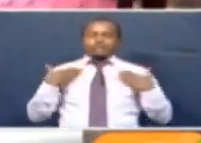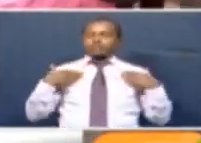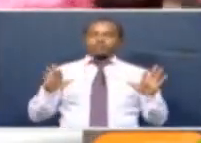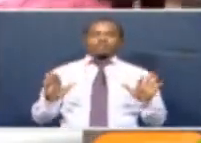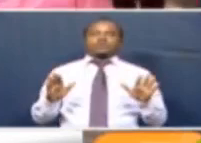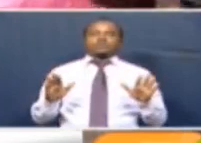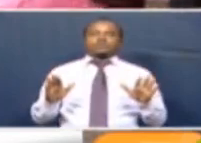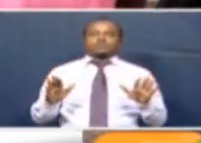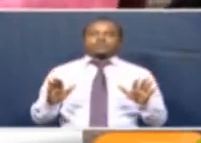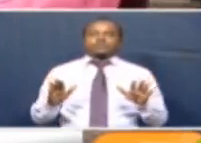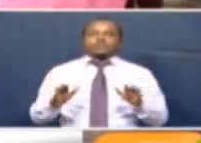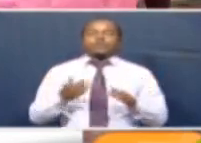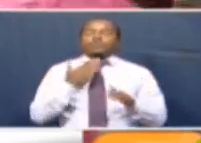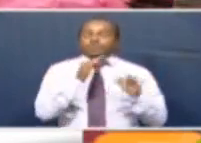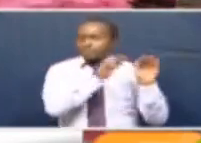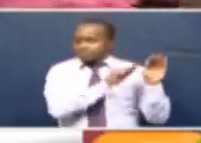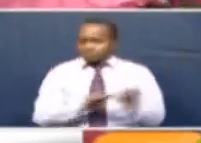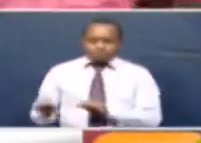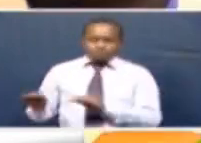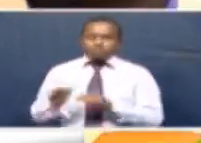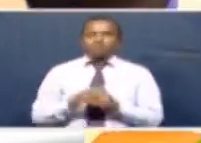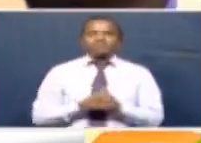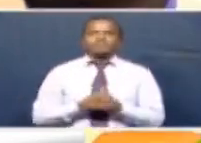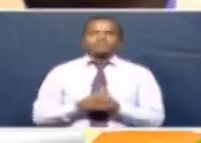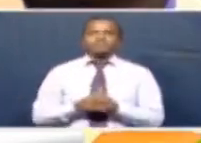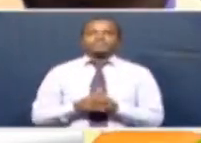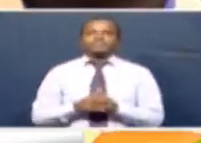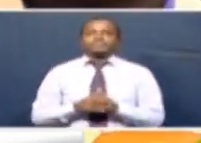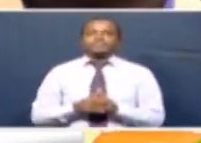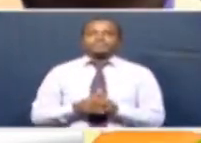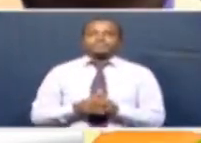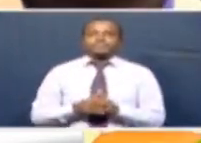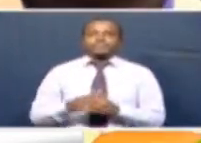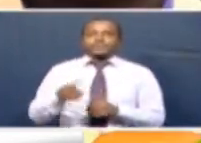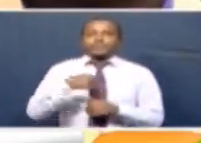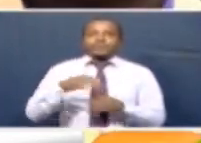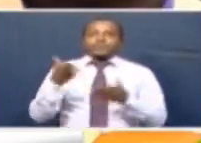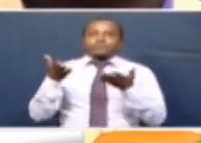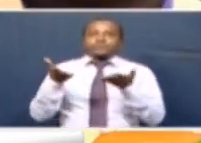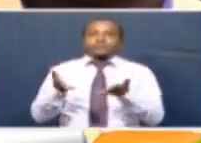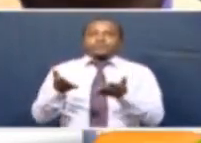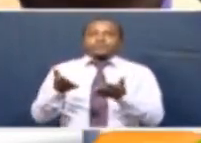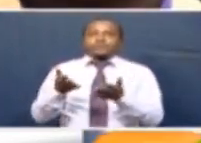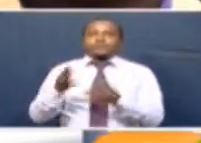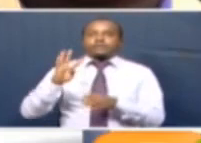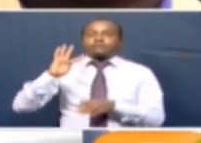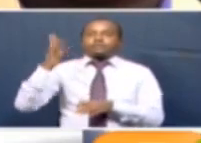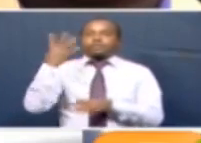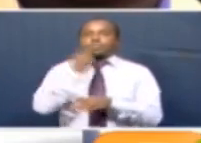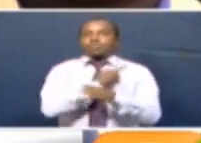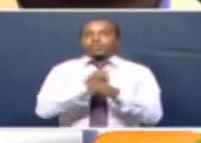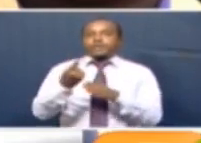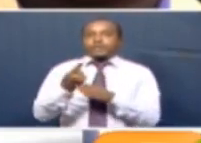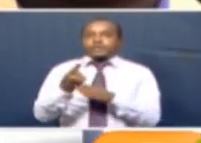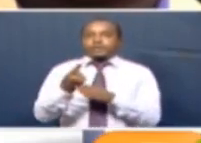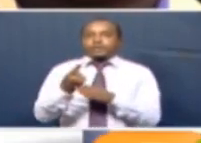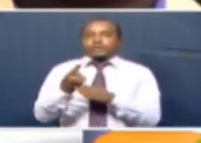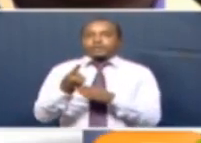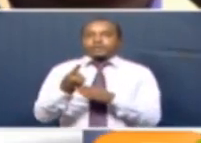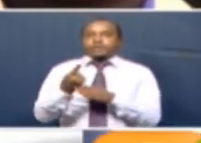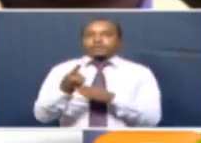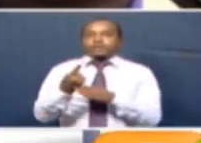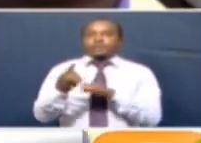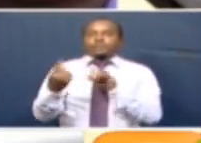wakitaka kuondolewa kabisa katika maeneo hayo. We have been here for the last 4 weeks. This is our 4th week to are addressed by